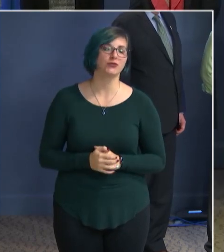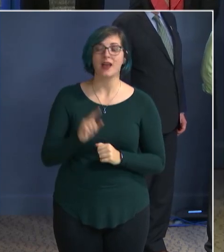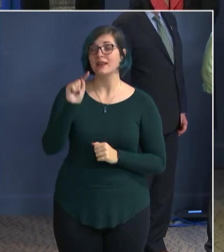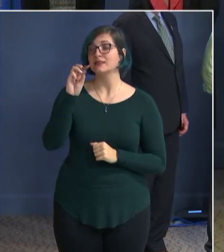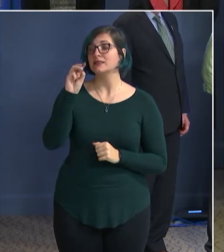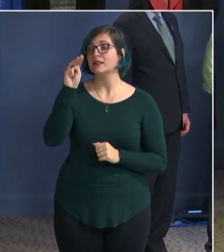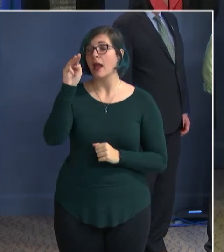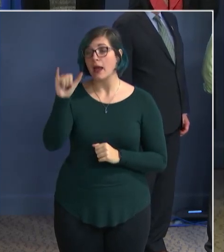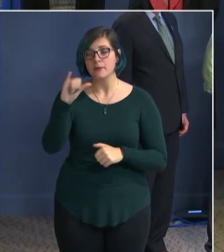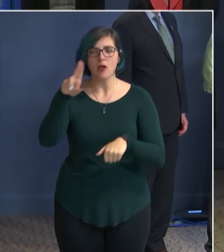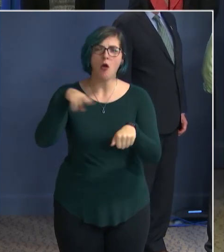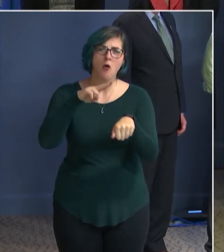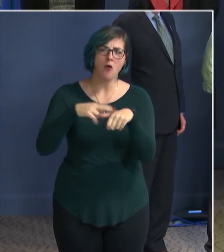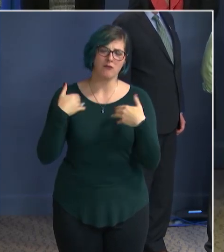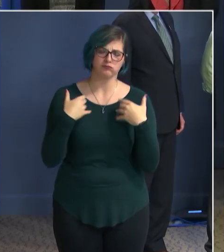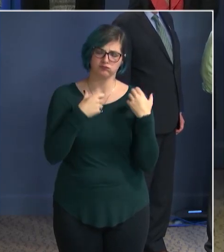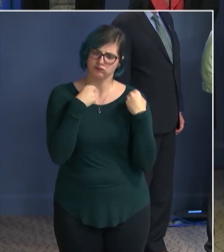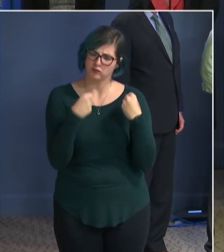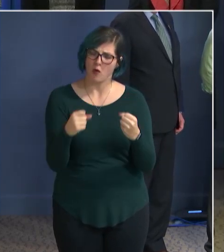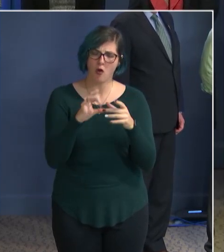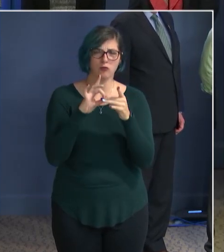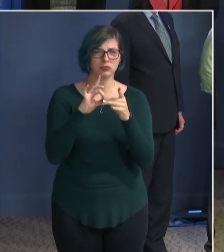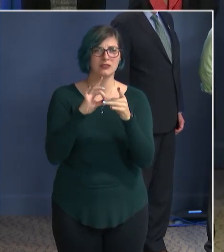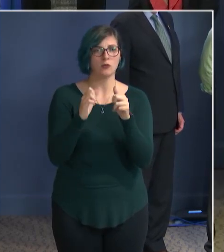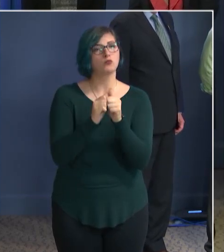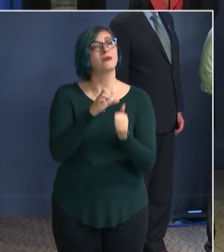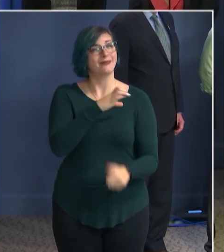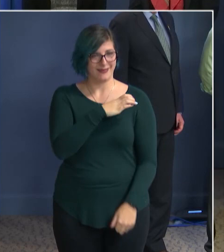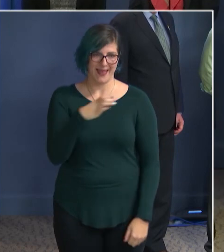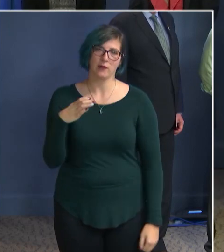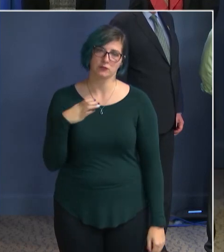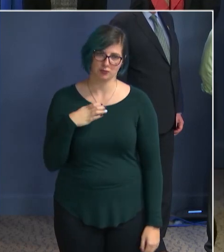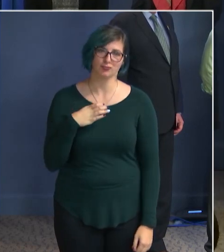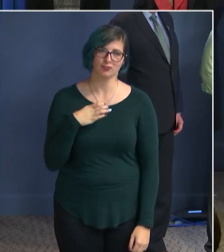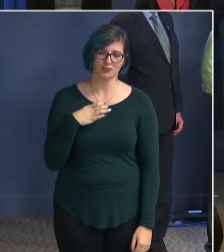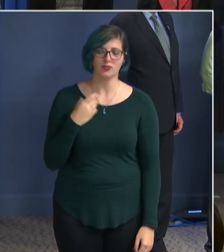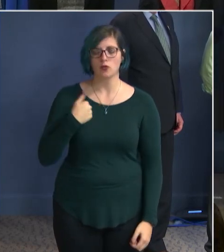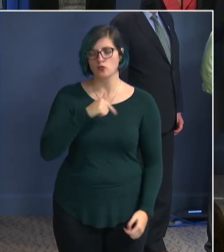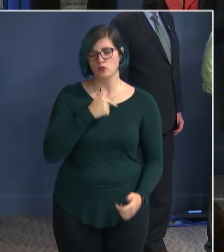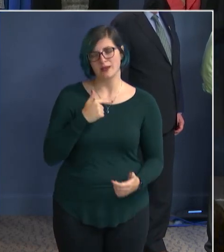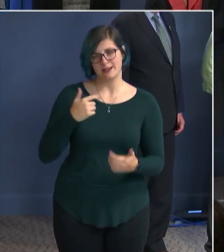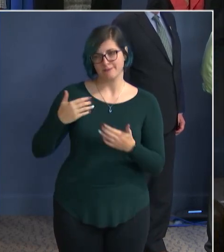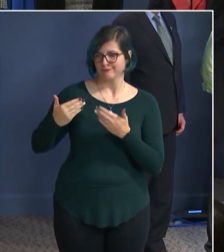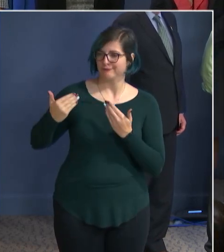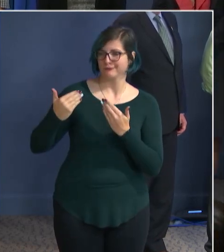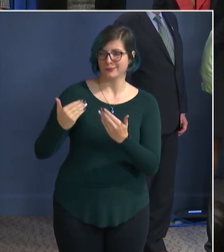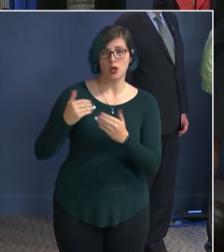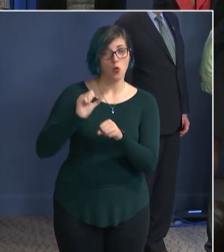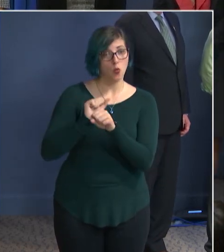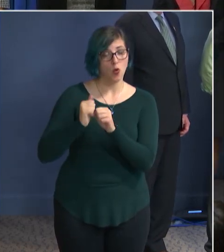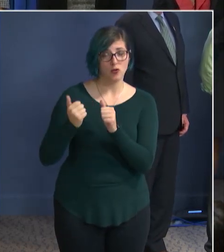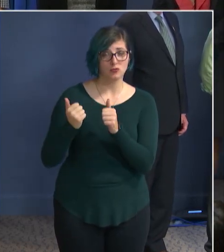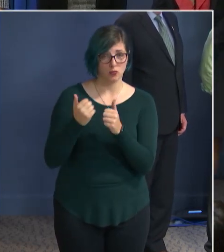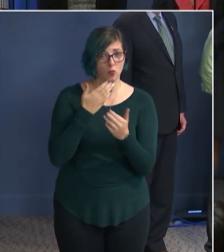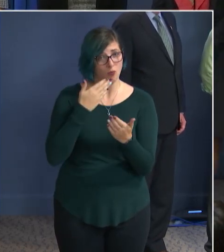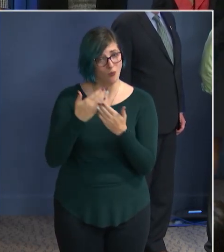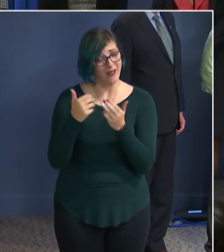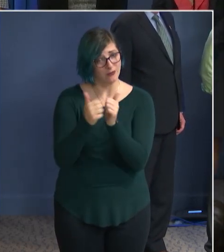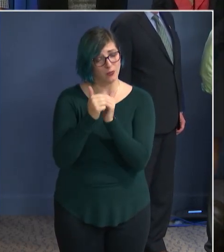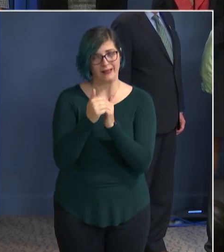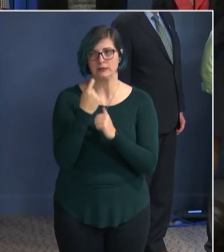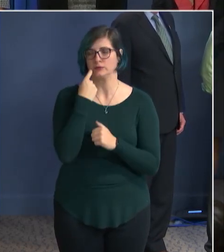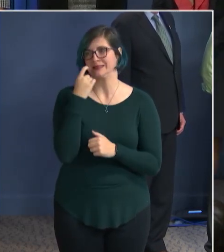of course, has strong relationships with the council. We have worked well together over not only the last